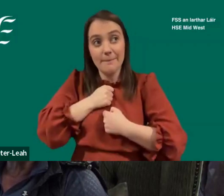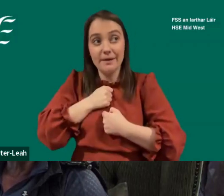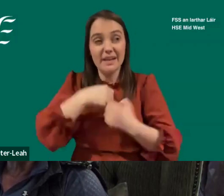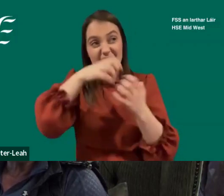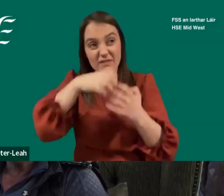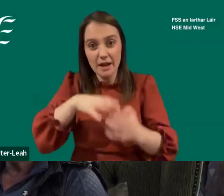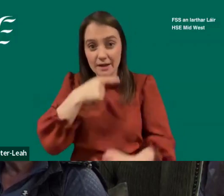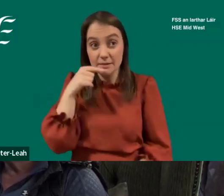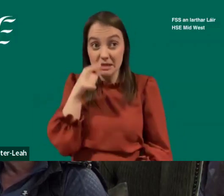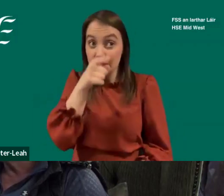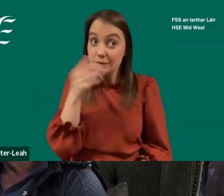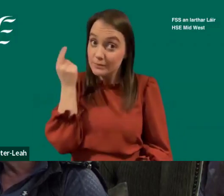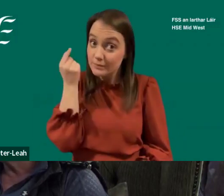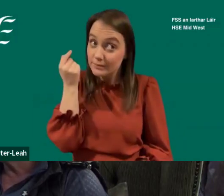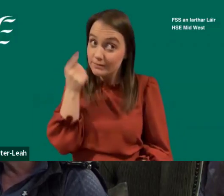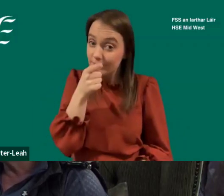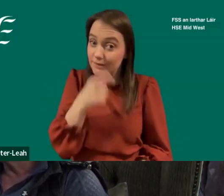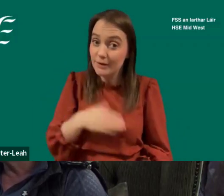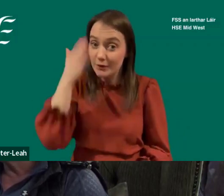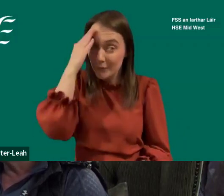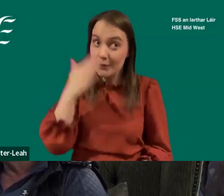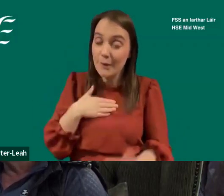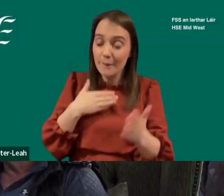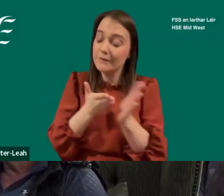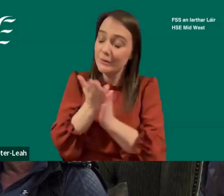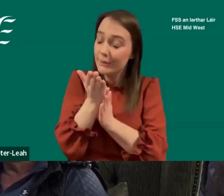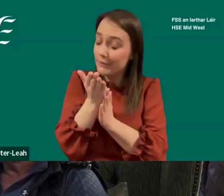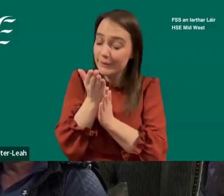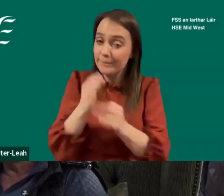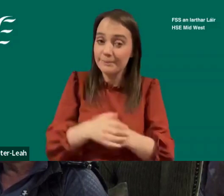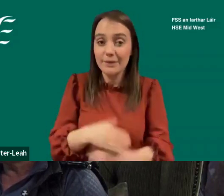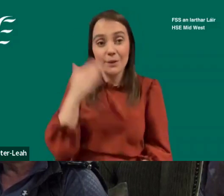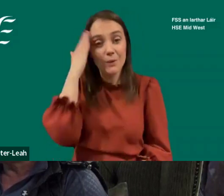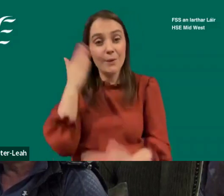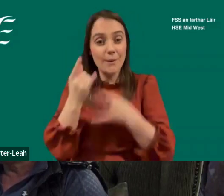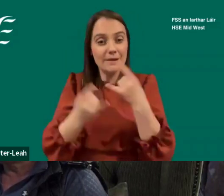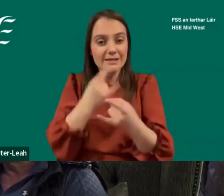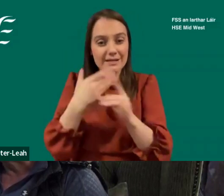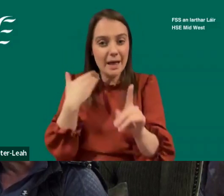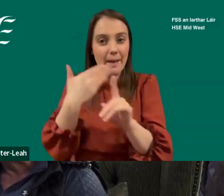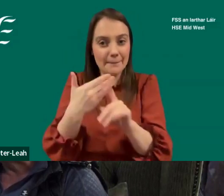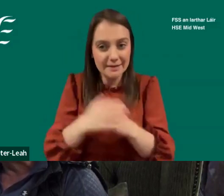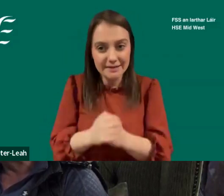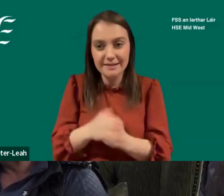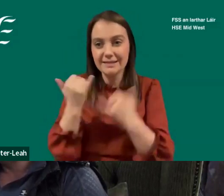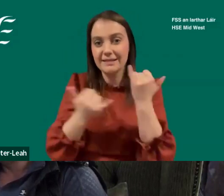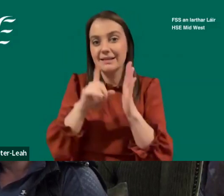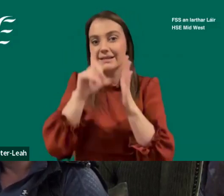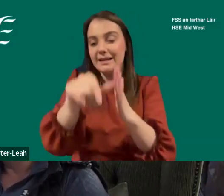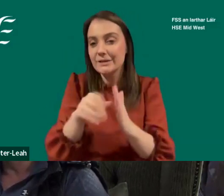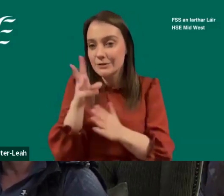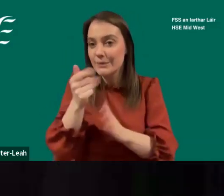I'd say it's coming to you, you'll know what I'm about when it comes to yourselves,